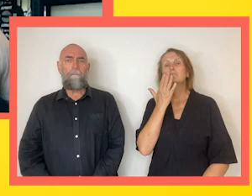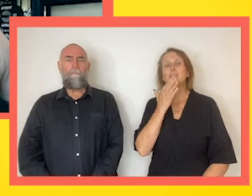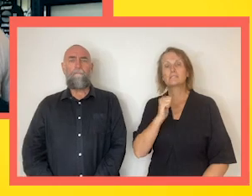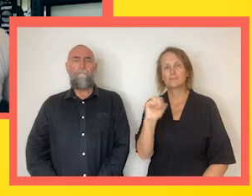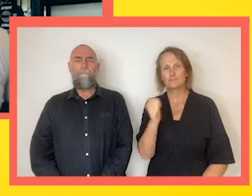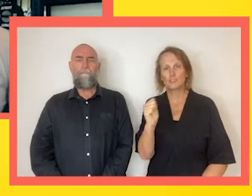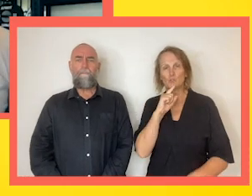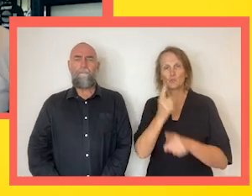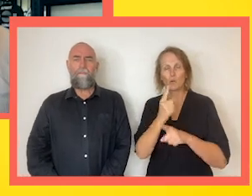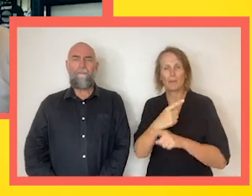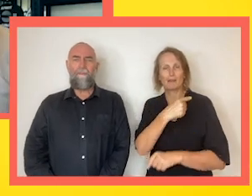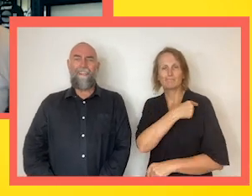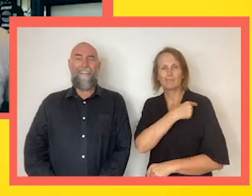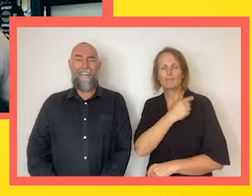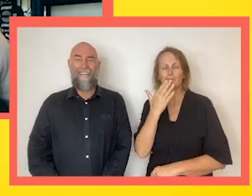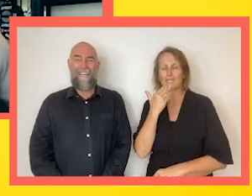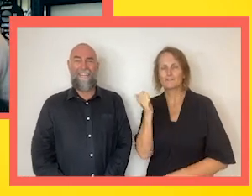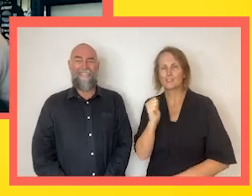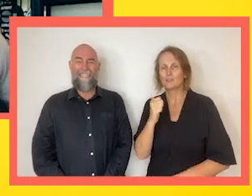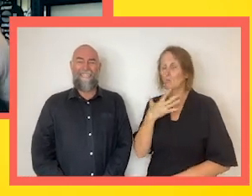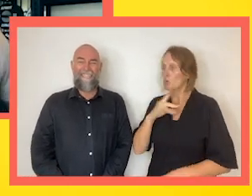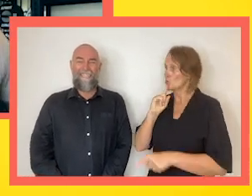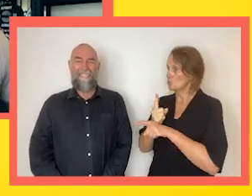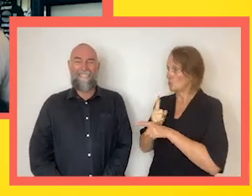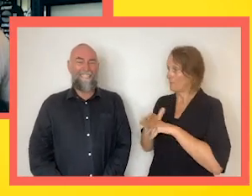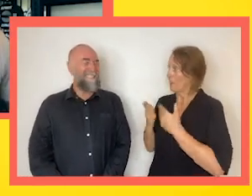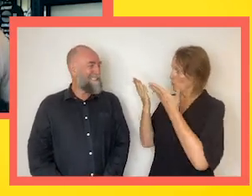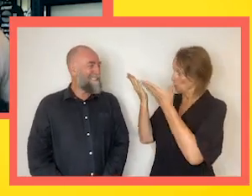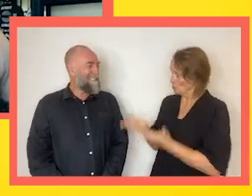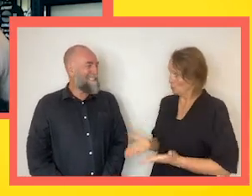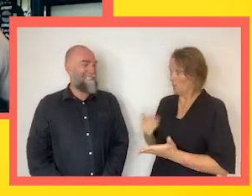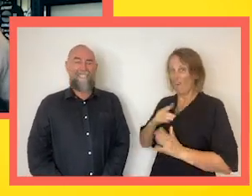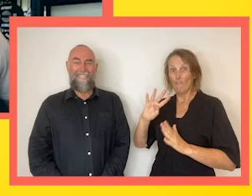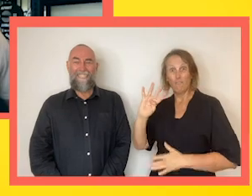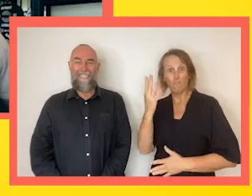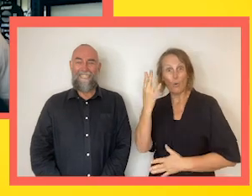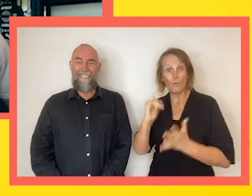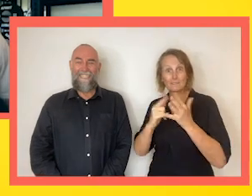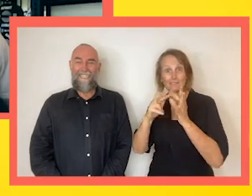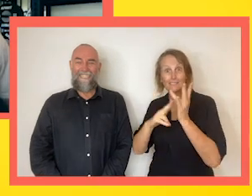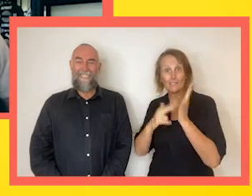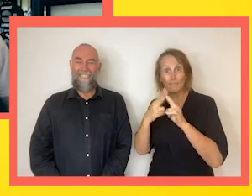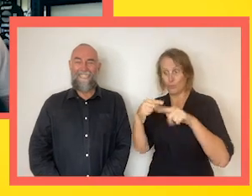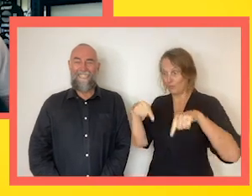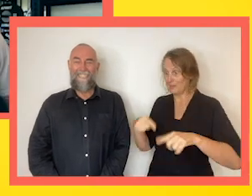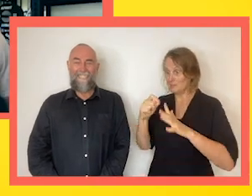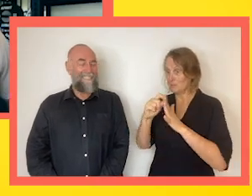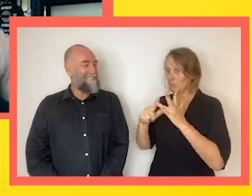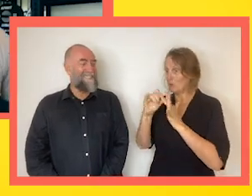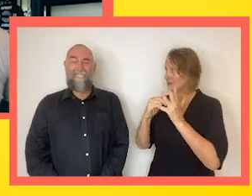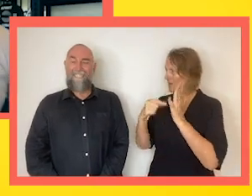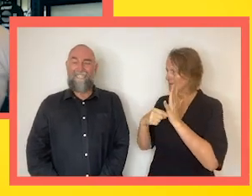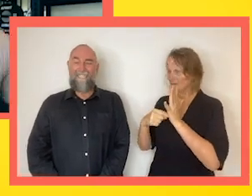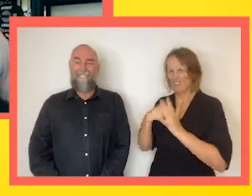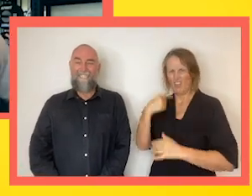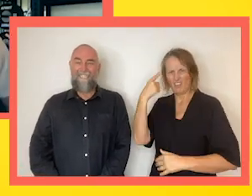We're not talking about that first episode, mate. We are not. Yeah. Let's talk about how you made it 4 seasons for You Little Ripper, mate. How have I